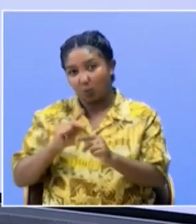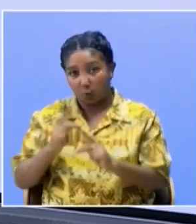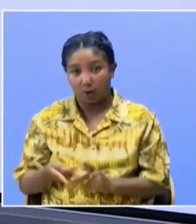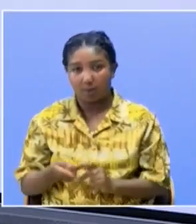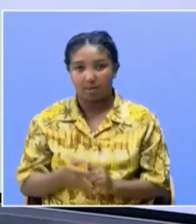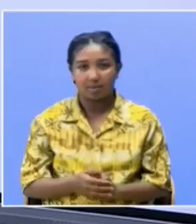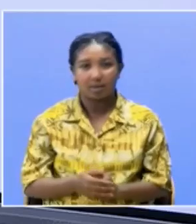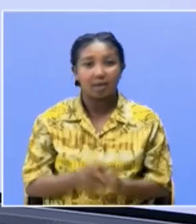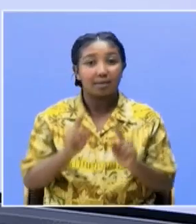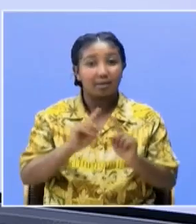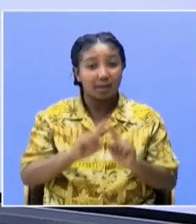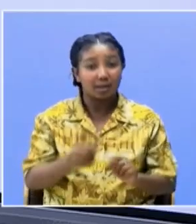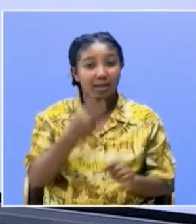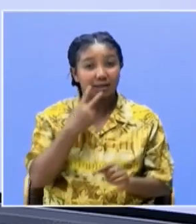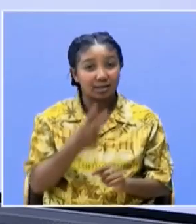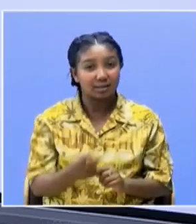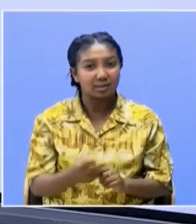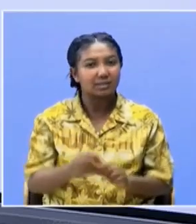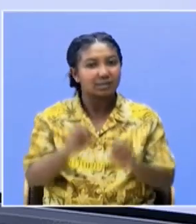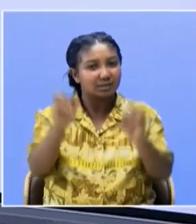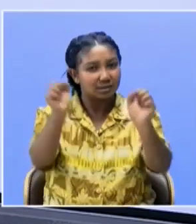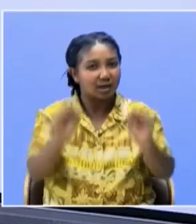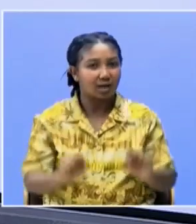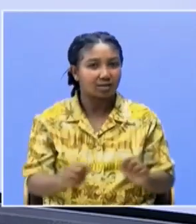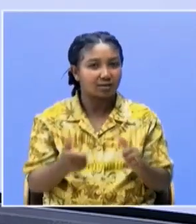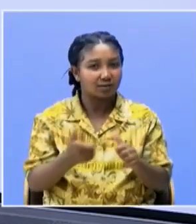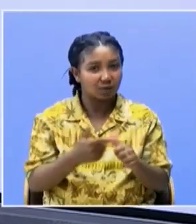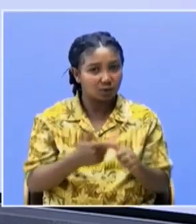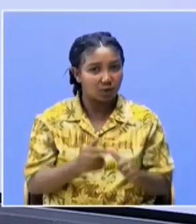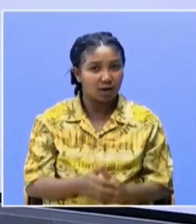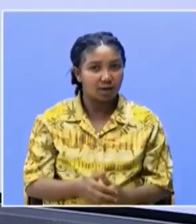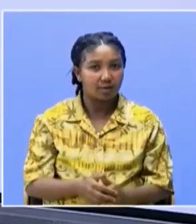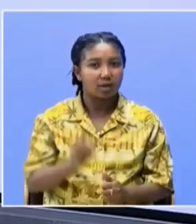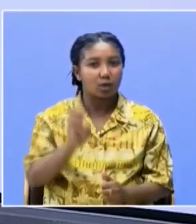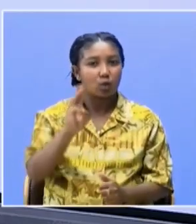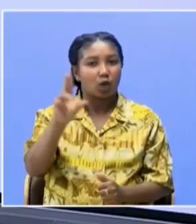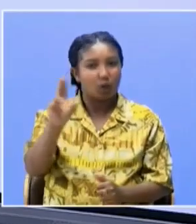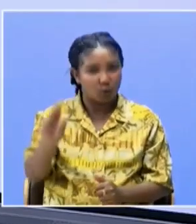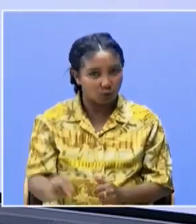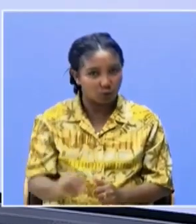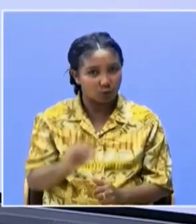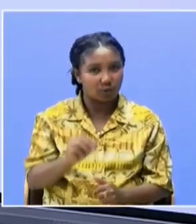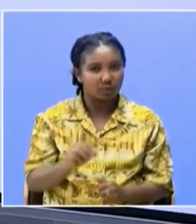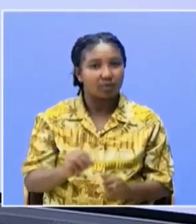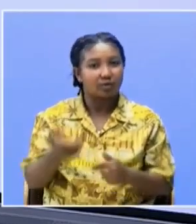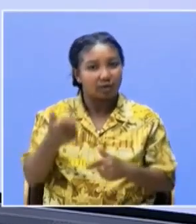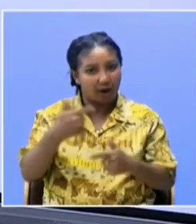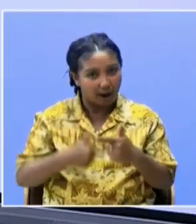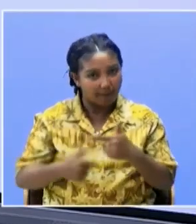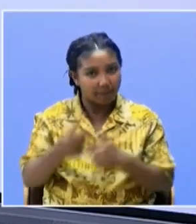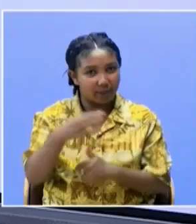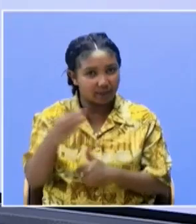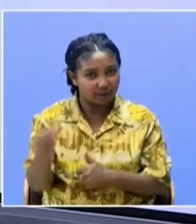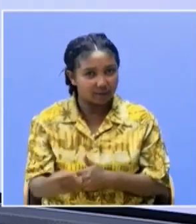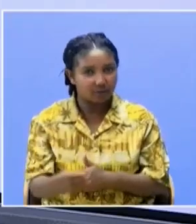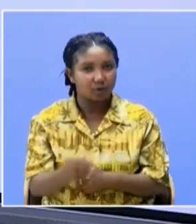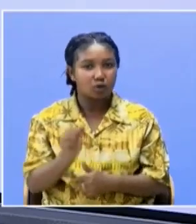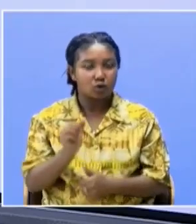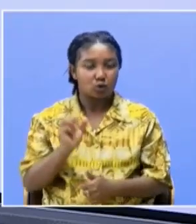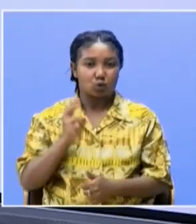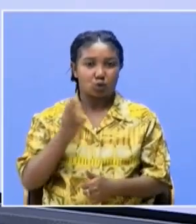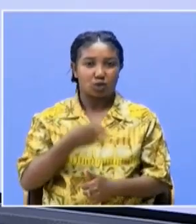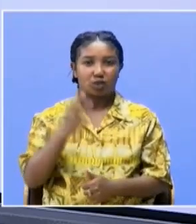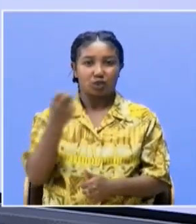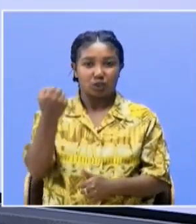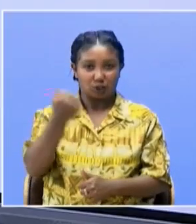Yeah, but let us see the structure. On the first one, will not or won't come, and we shall not